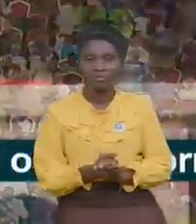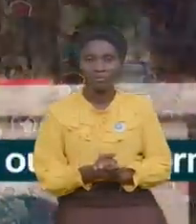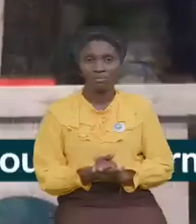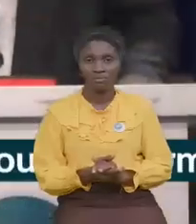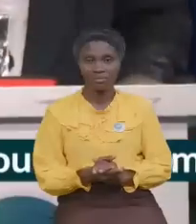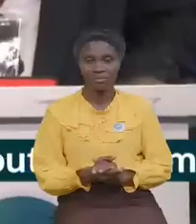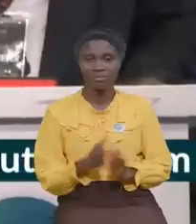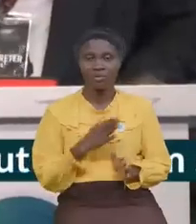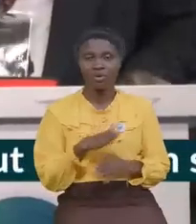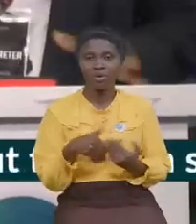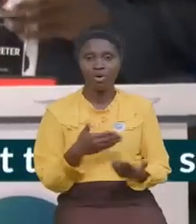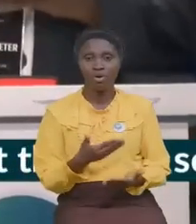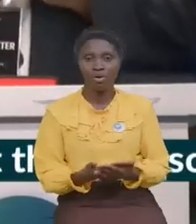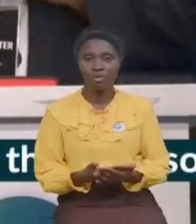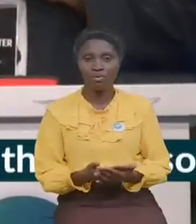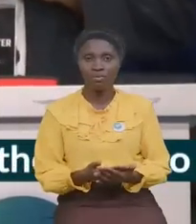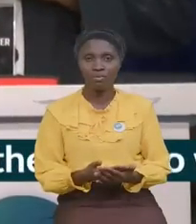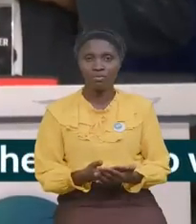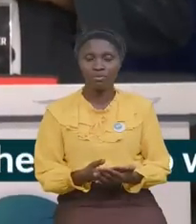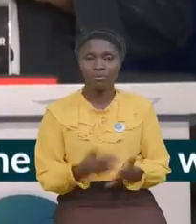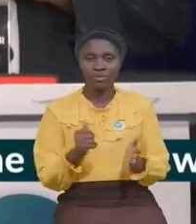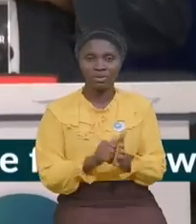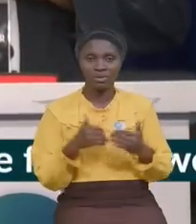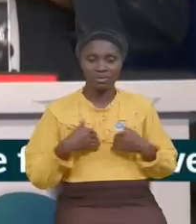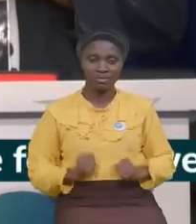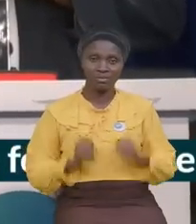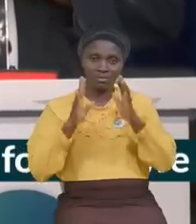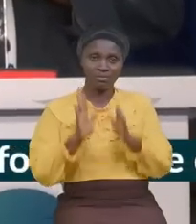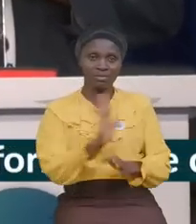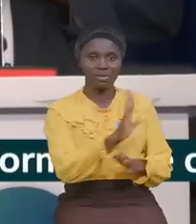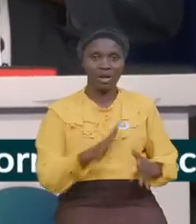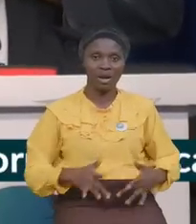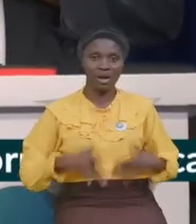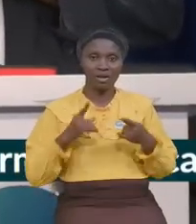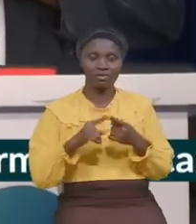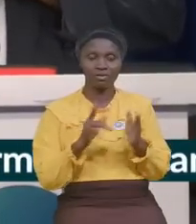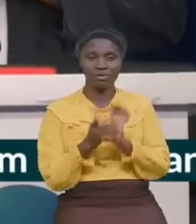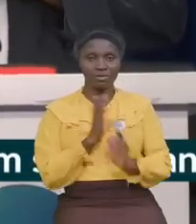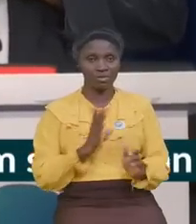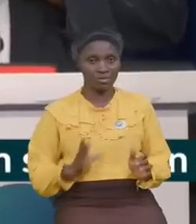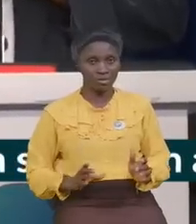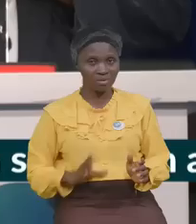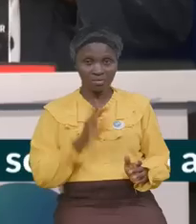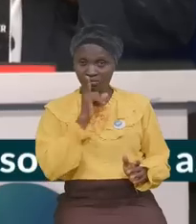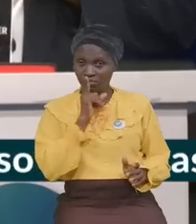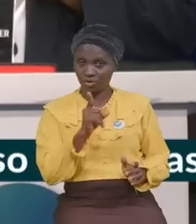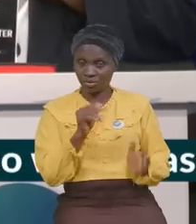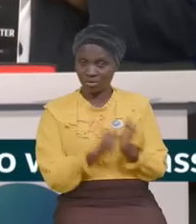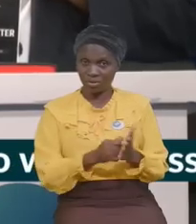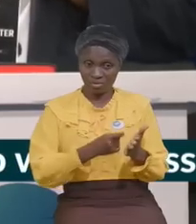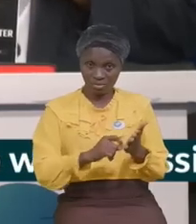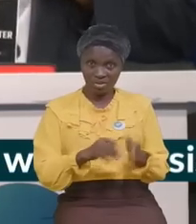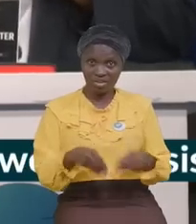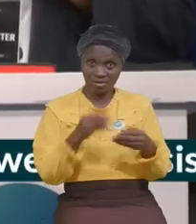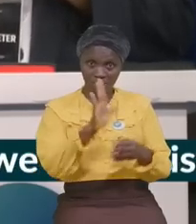And all those that are giving their lives to our Lord Jesus Christ, make sure you give your correct name and the